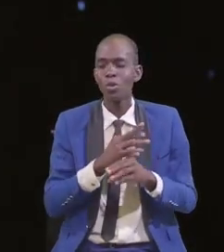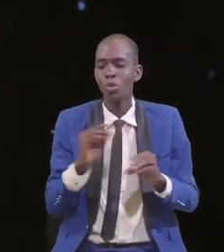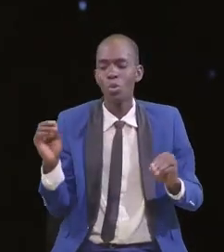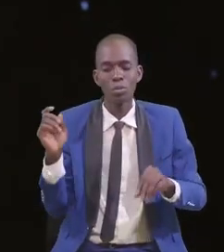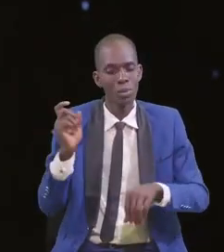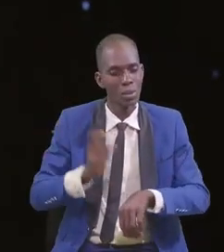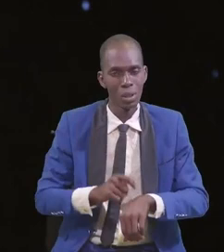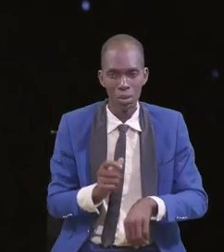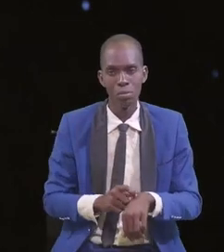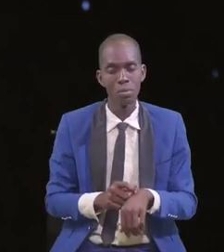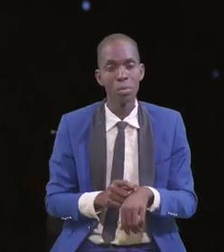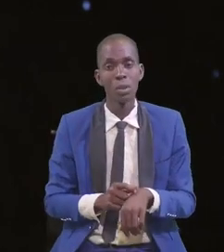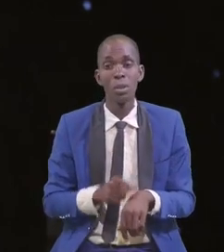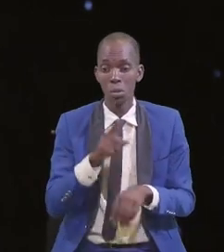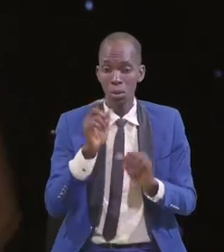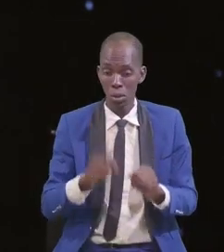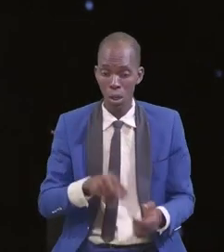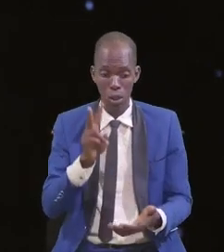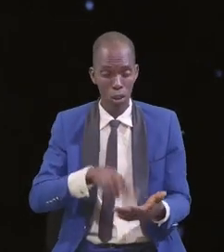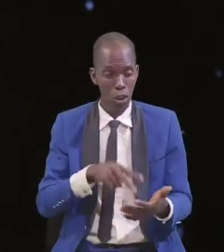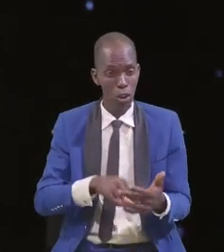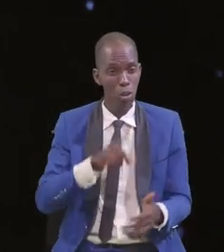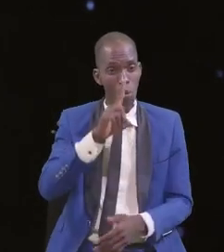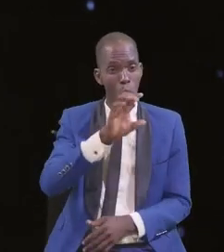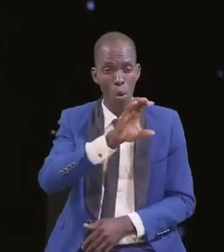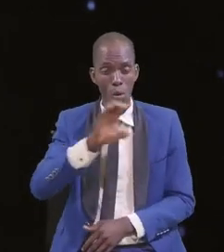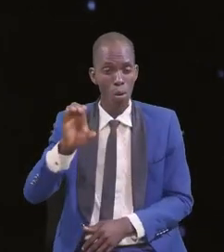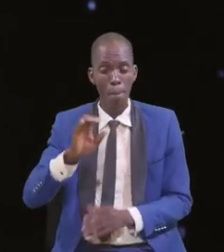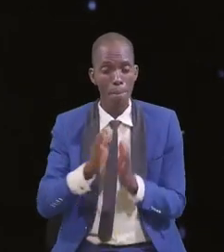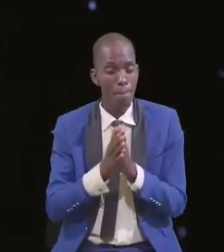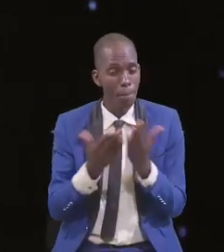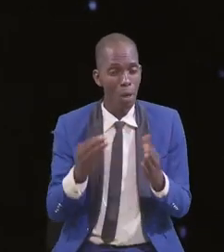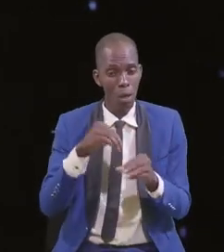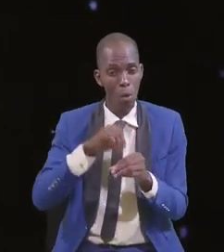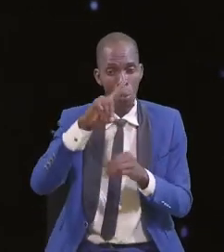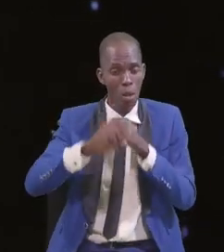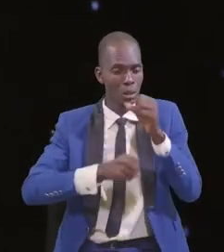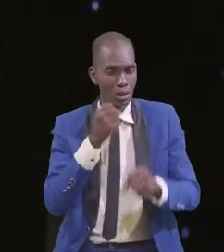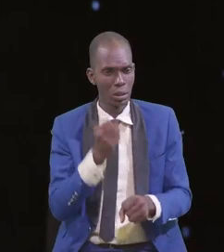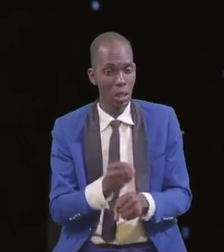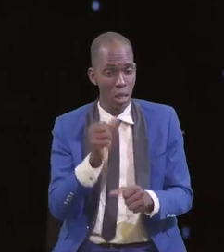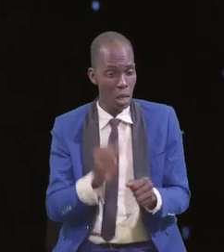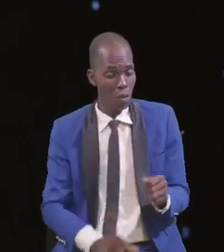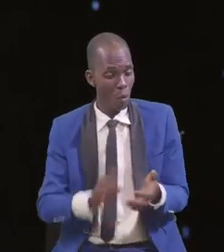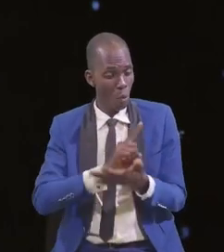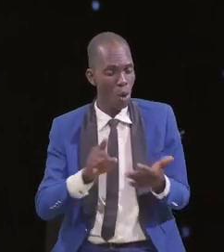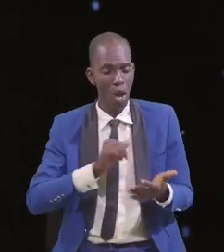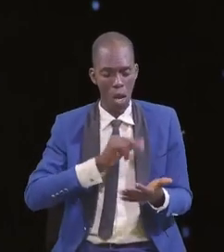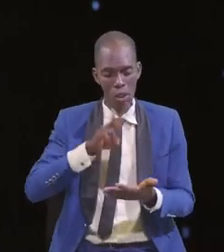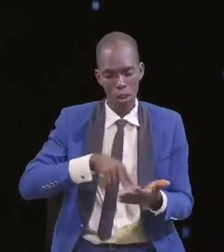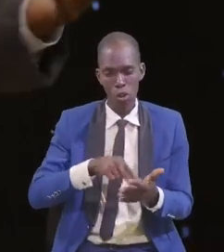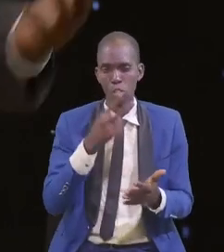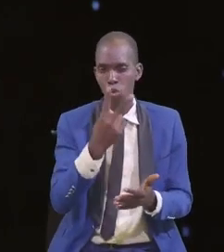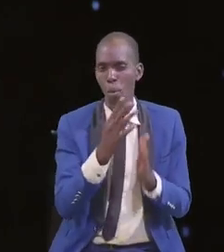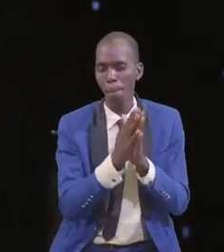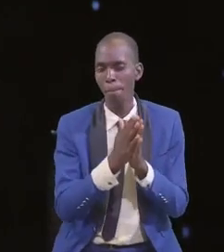They can reach 100 books in a year. They have a goal. I read 2 books every week, and